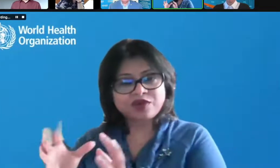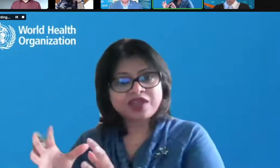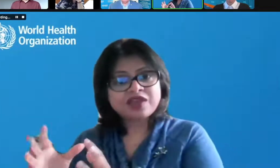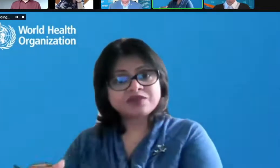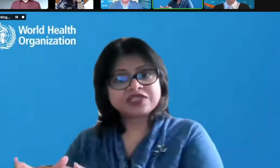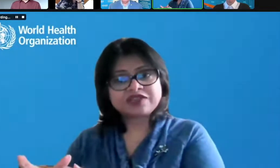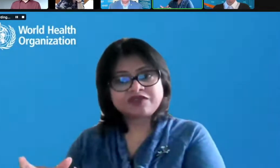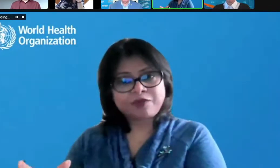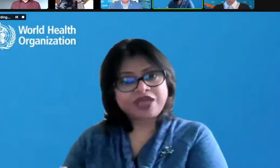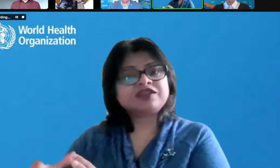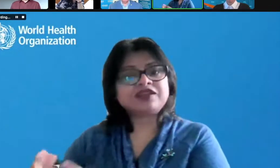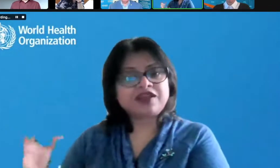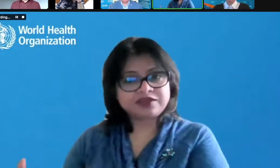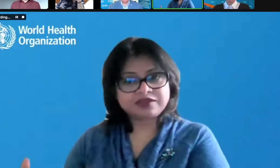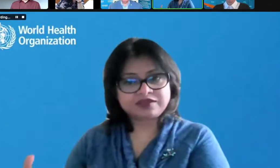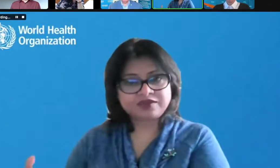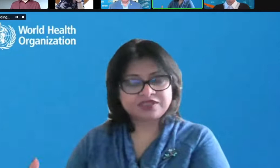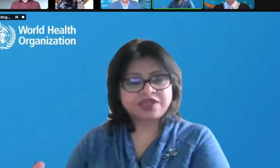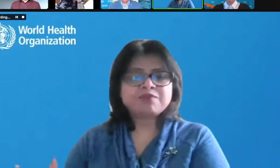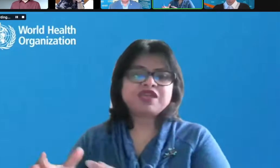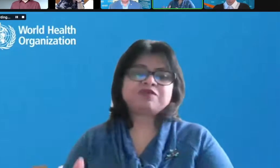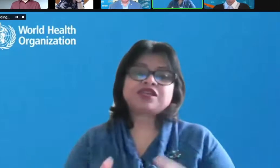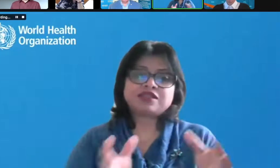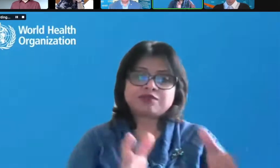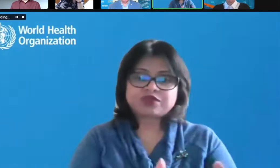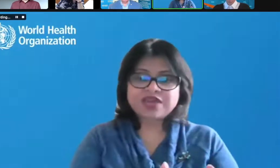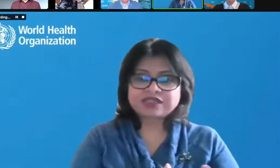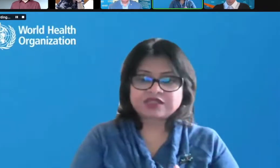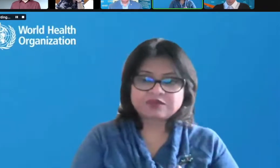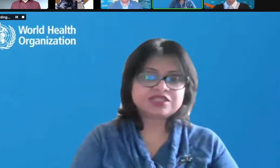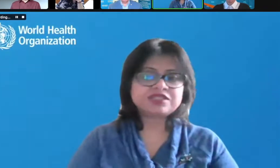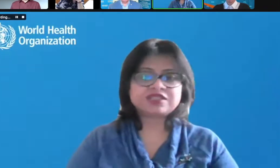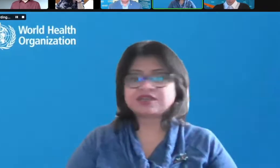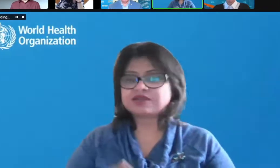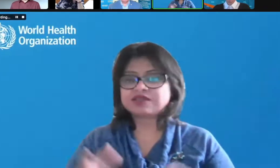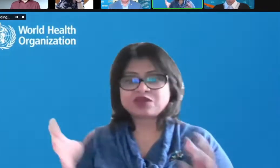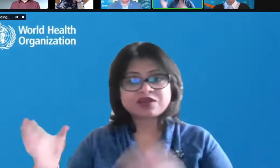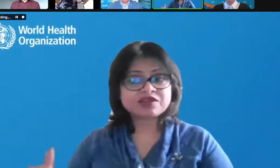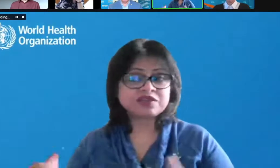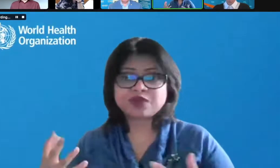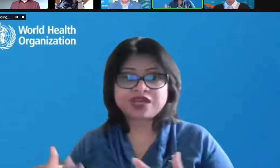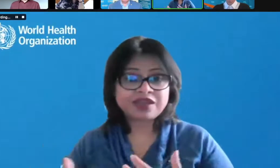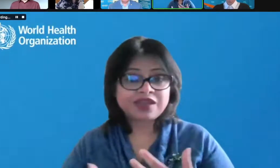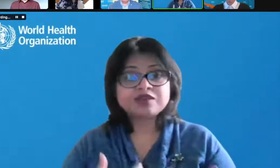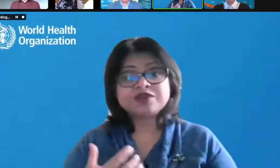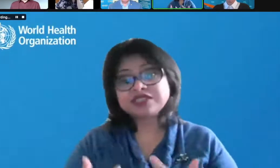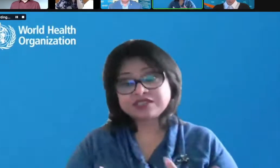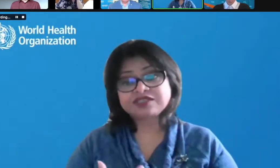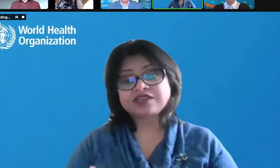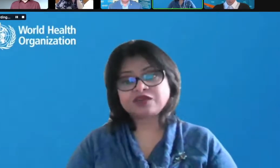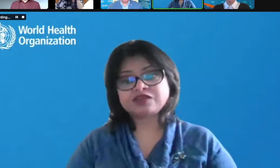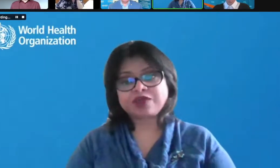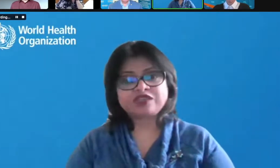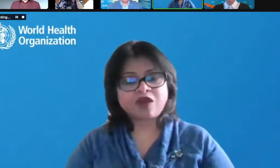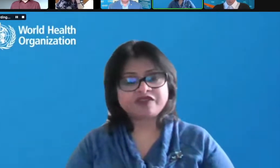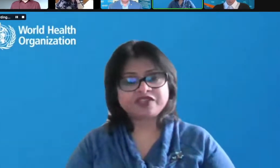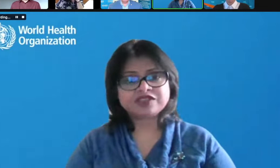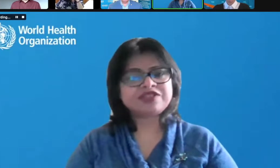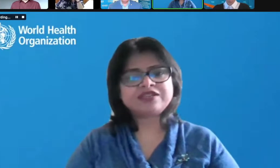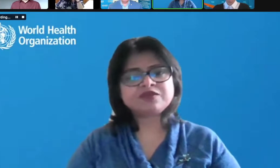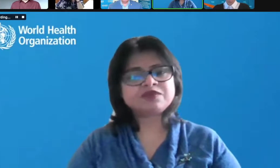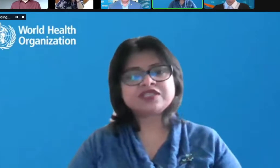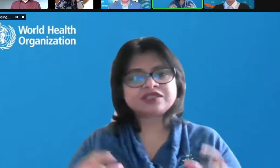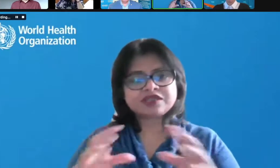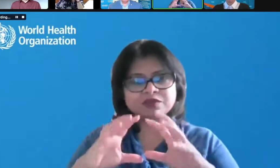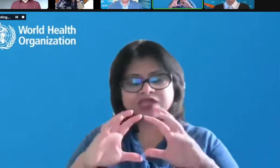need for risk-informed action in other countries. Maybe in the protracted emergency countries or countries where the emergencies are not quite often.